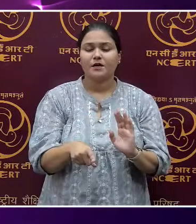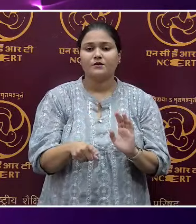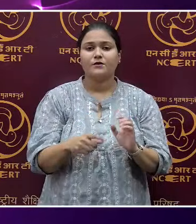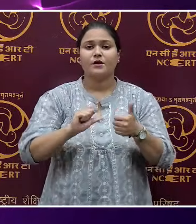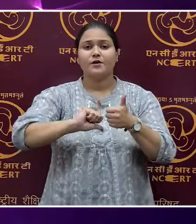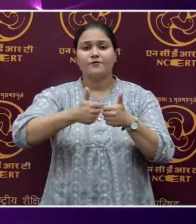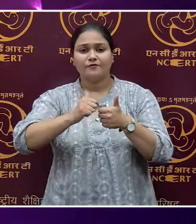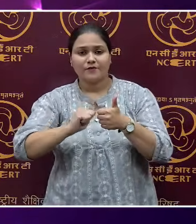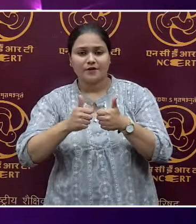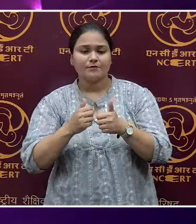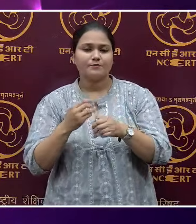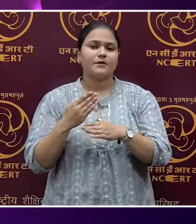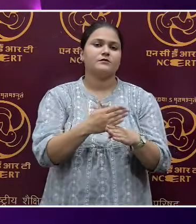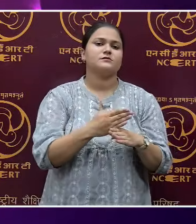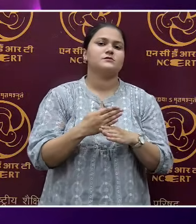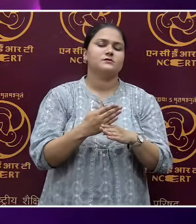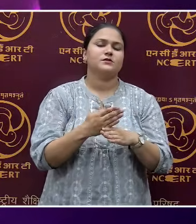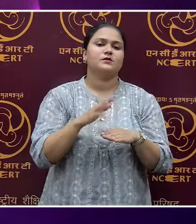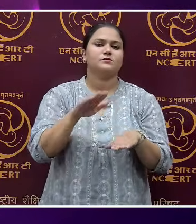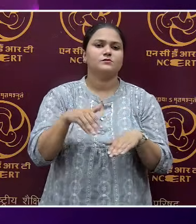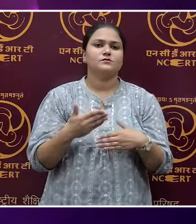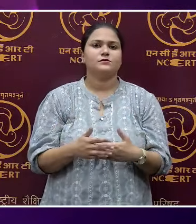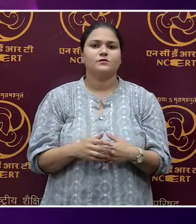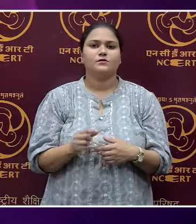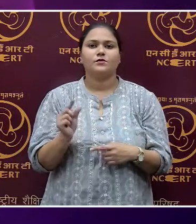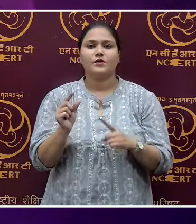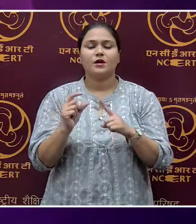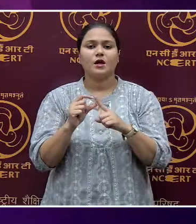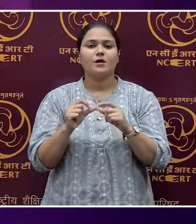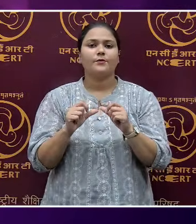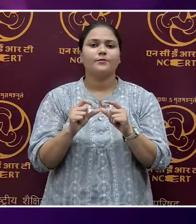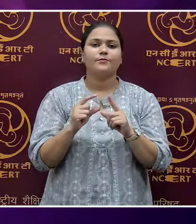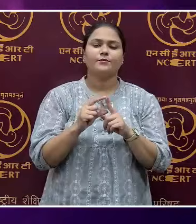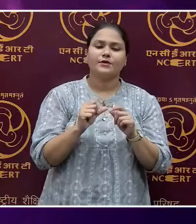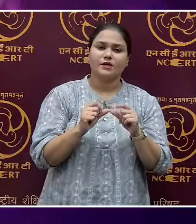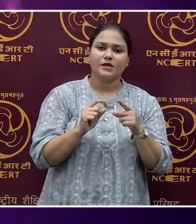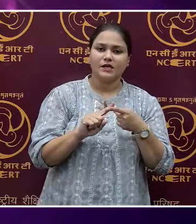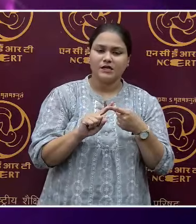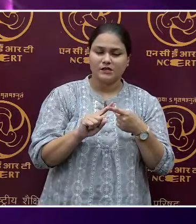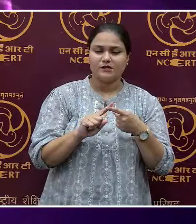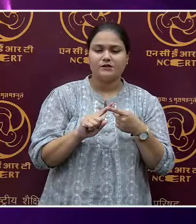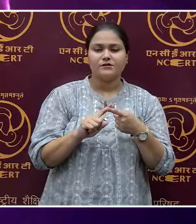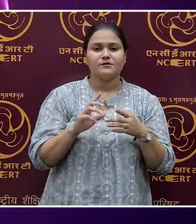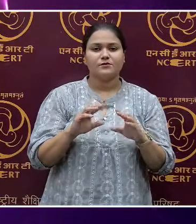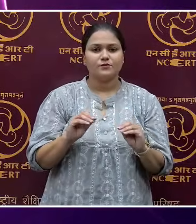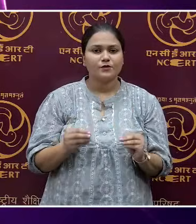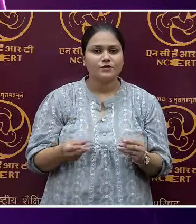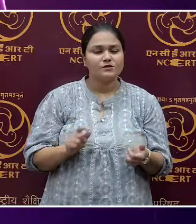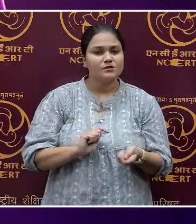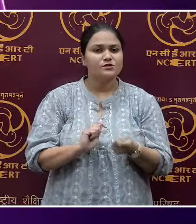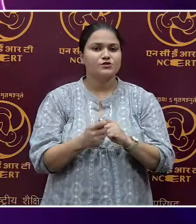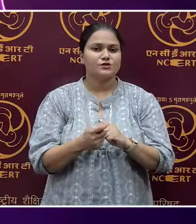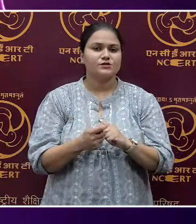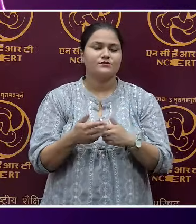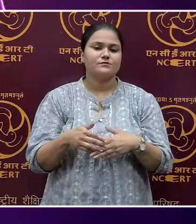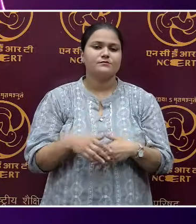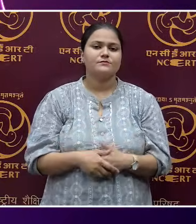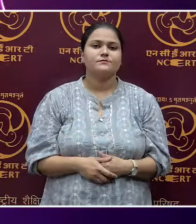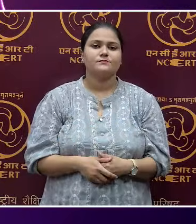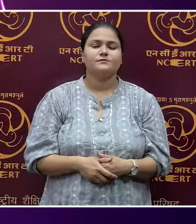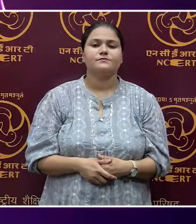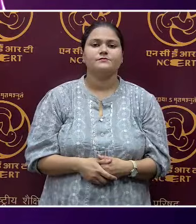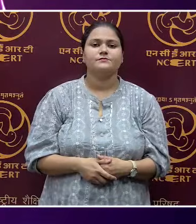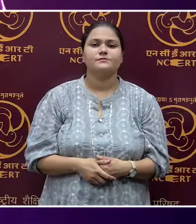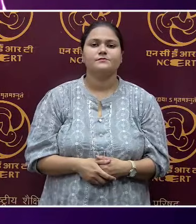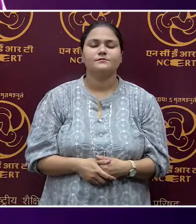giving your feedback here, and through that we can update the content, and of course we can let you know the changes have been incorporated as per